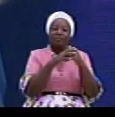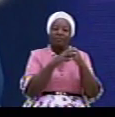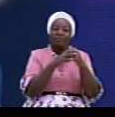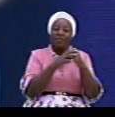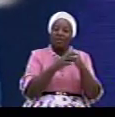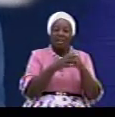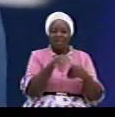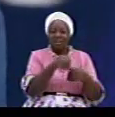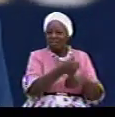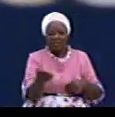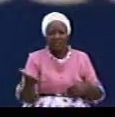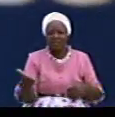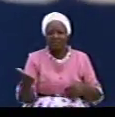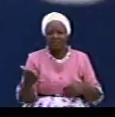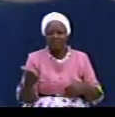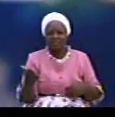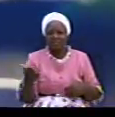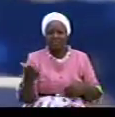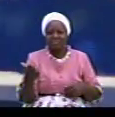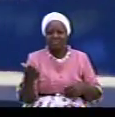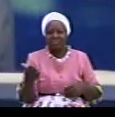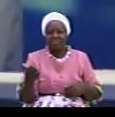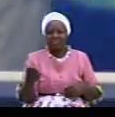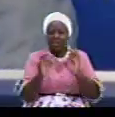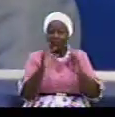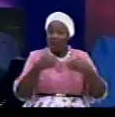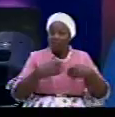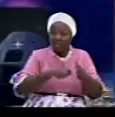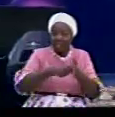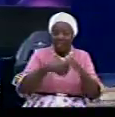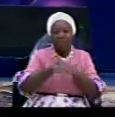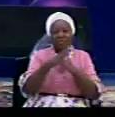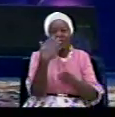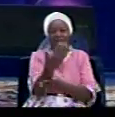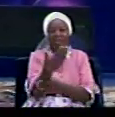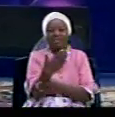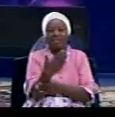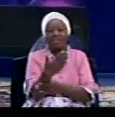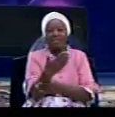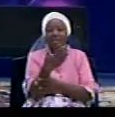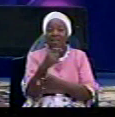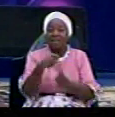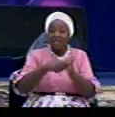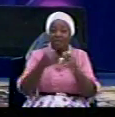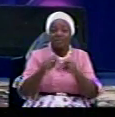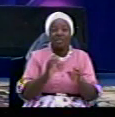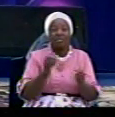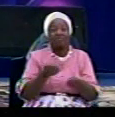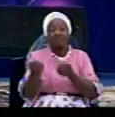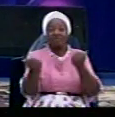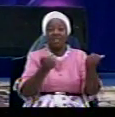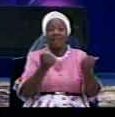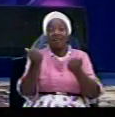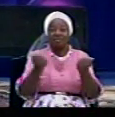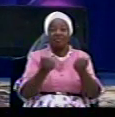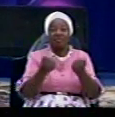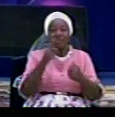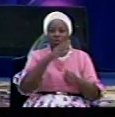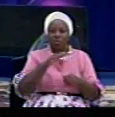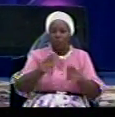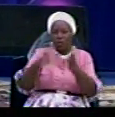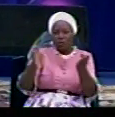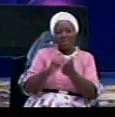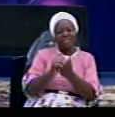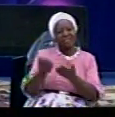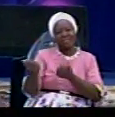Whatsoever. If you have the key in your hand, the key to the car, you'll open that car and